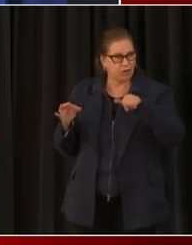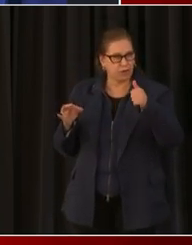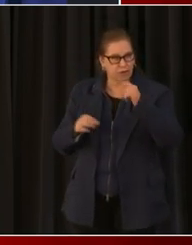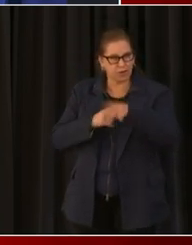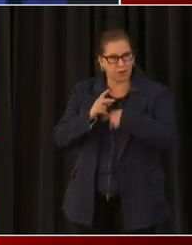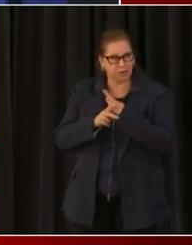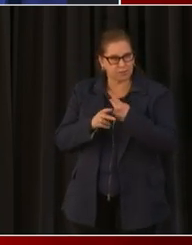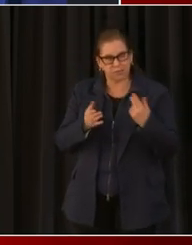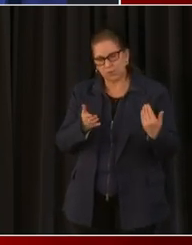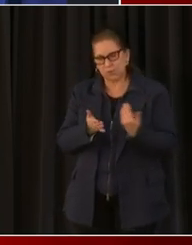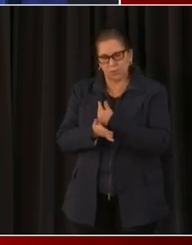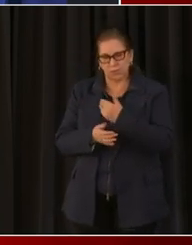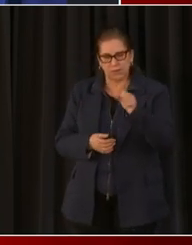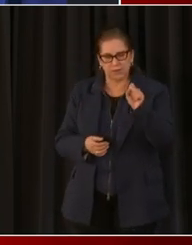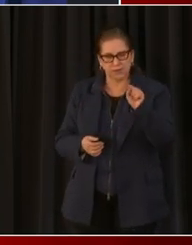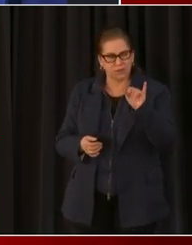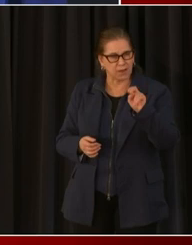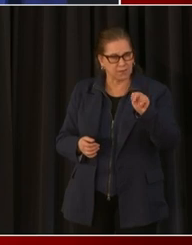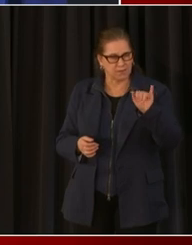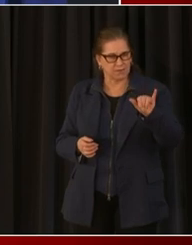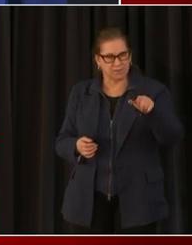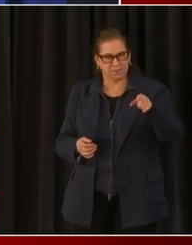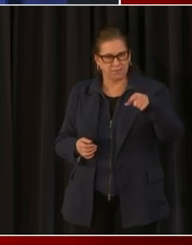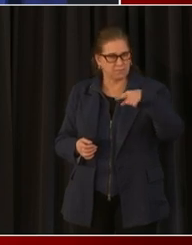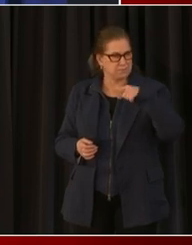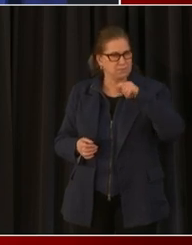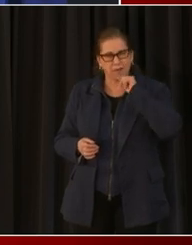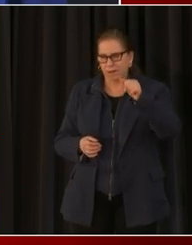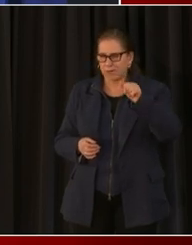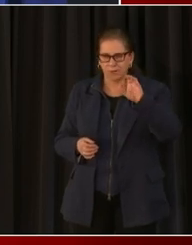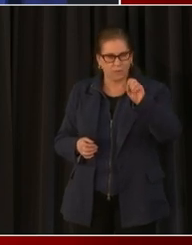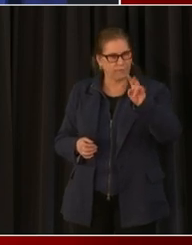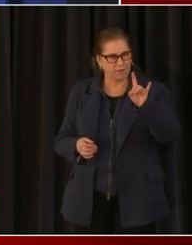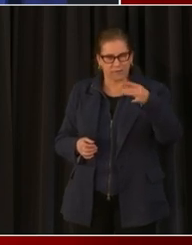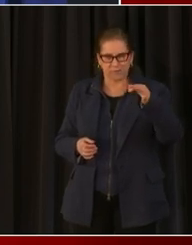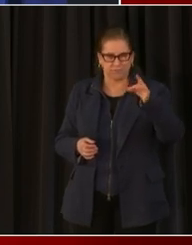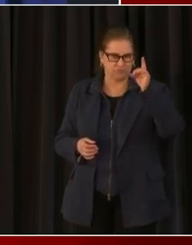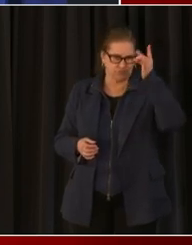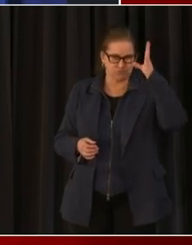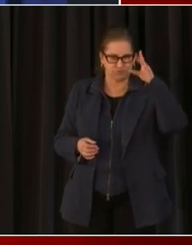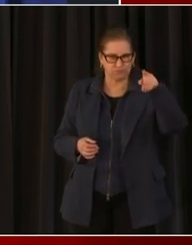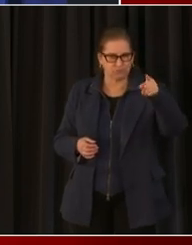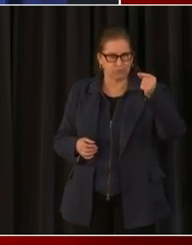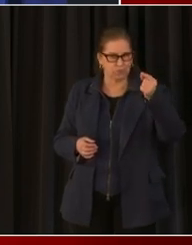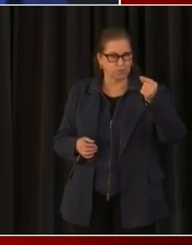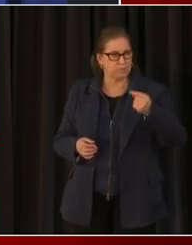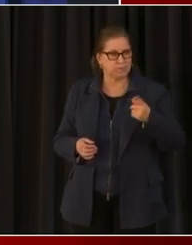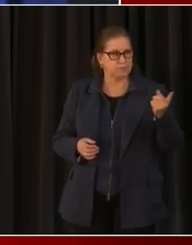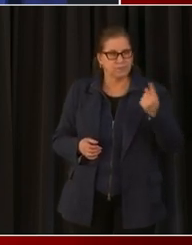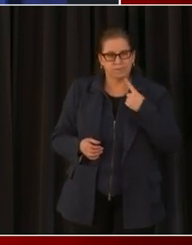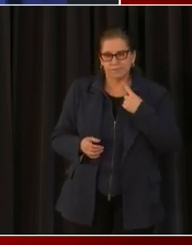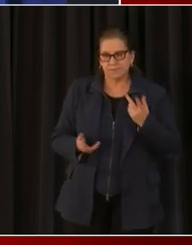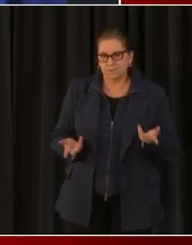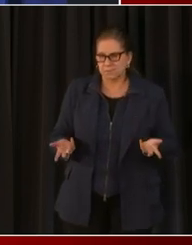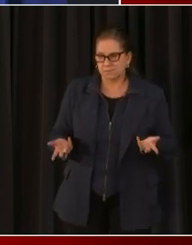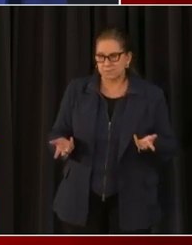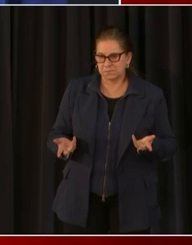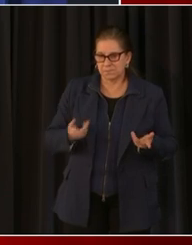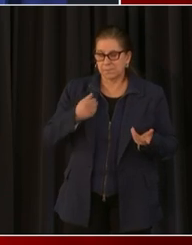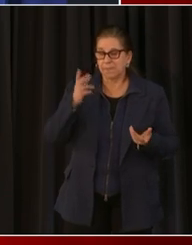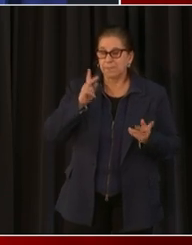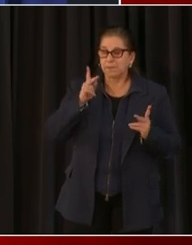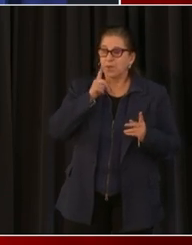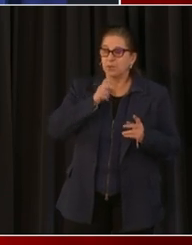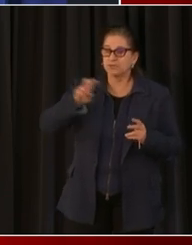if they traveled, what their condition is? Sure. So we know that the individuals did not have a history of travel and that